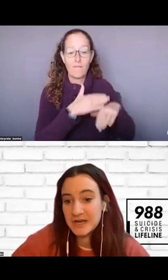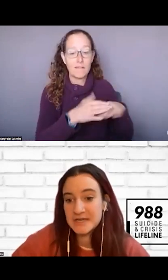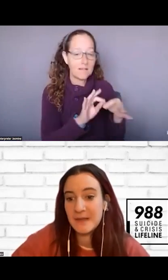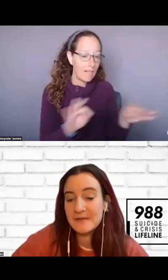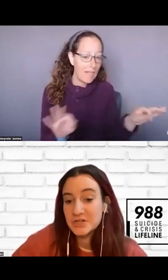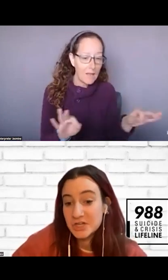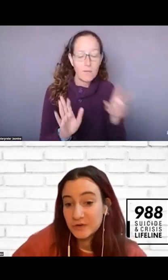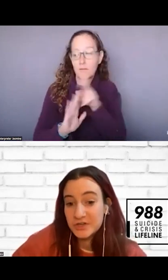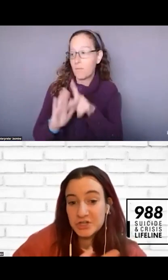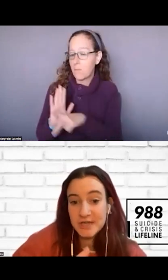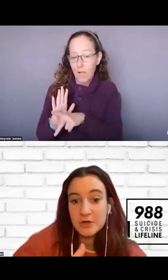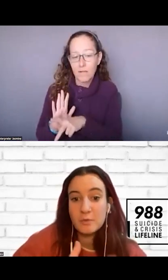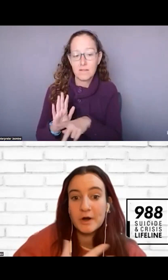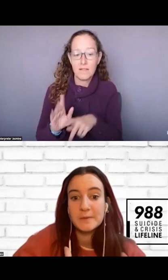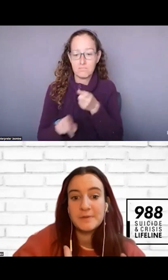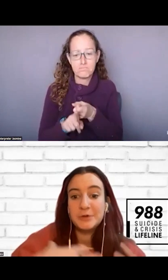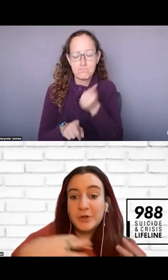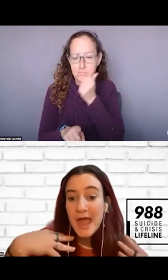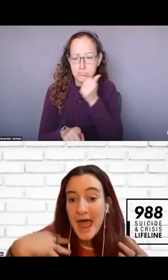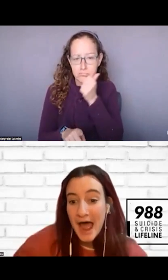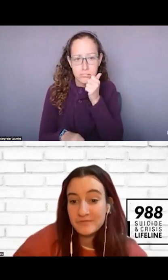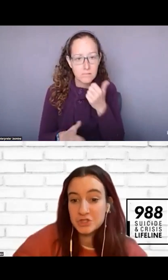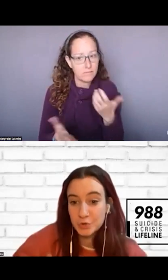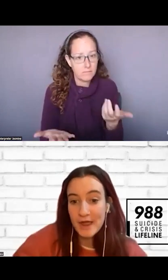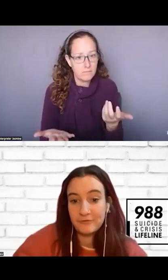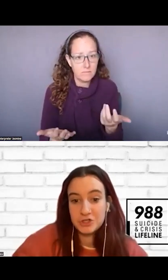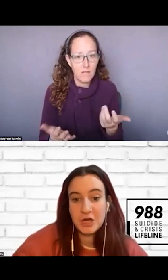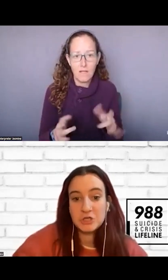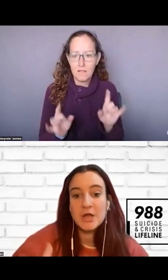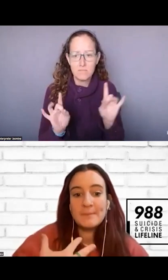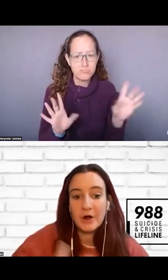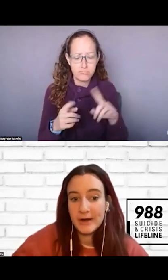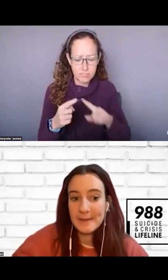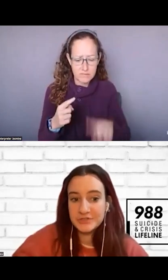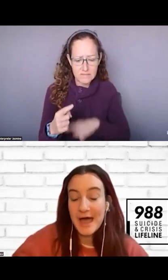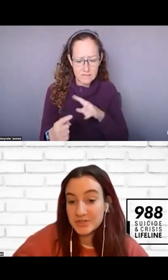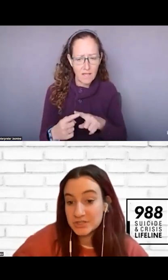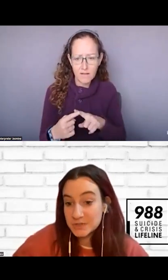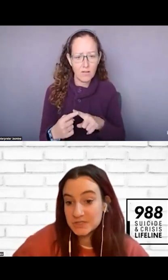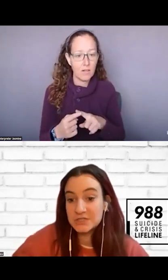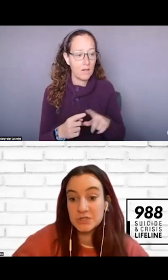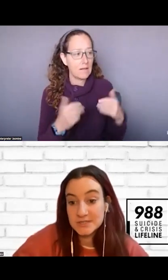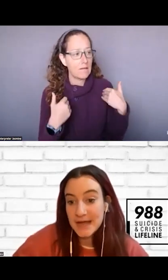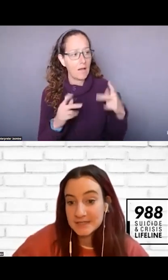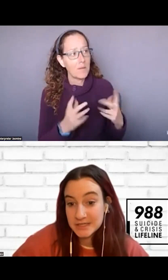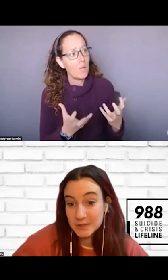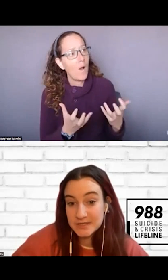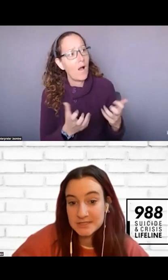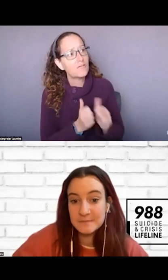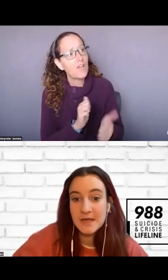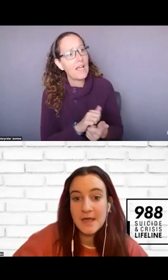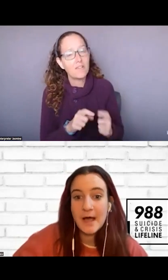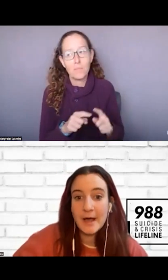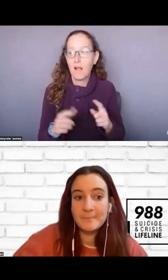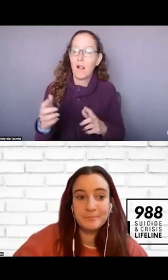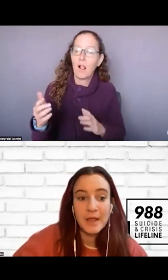our day-to-day lives. And it's such a vicious cycle where young people have this drive for change, but aren't able to access those institutions and access those